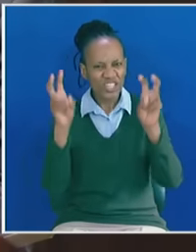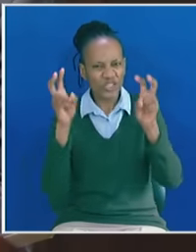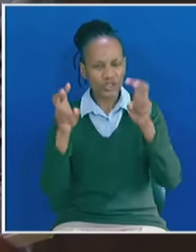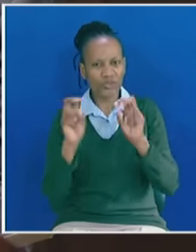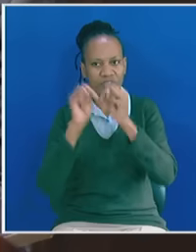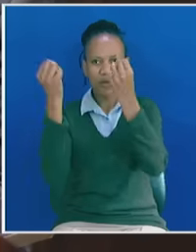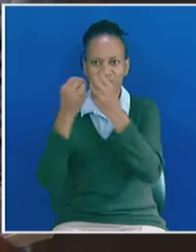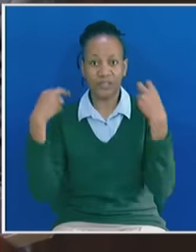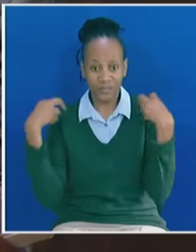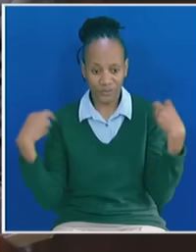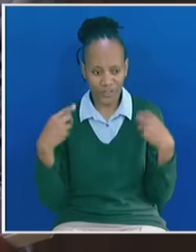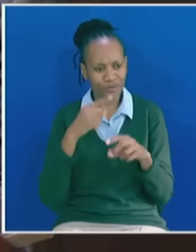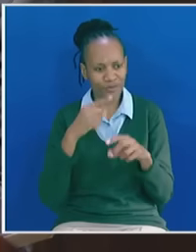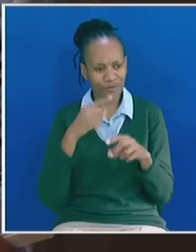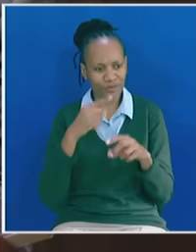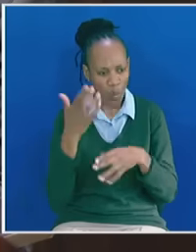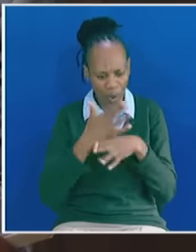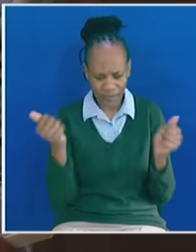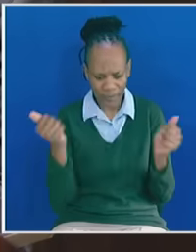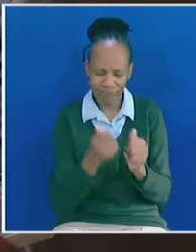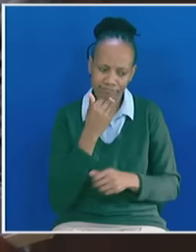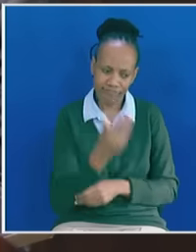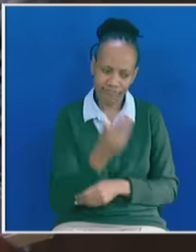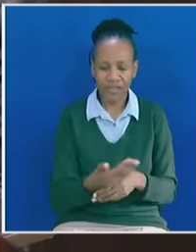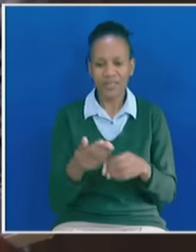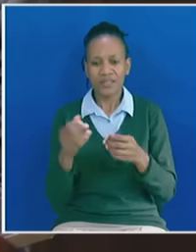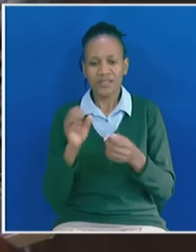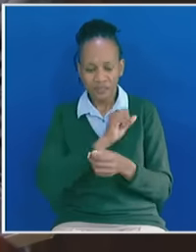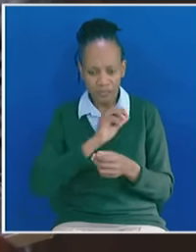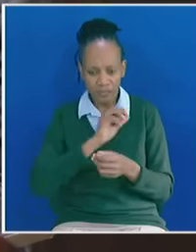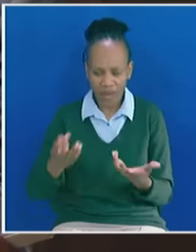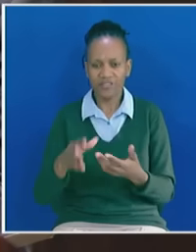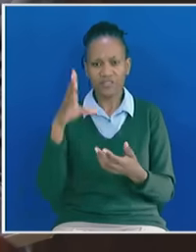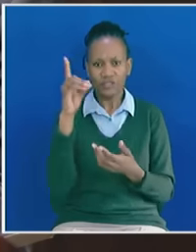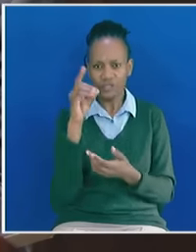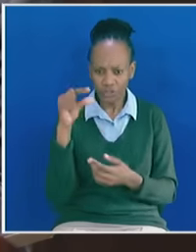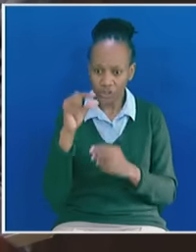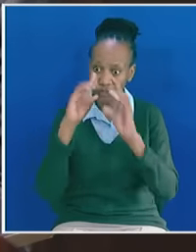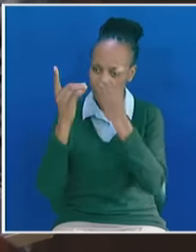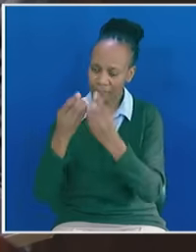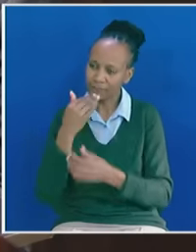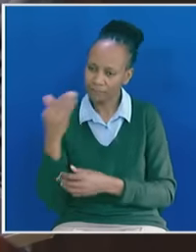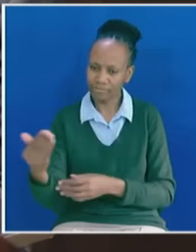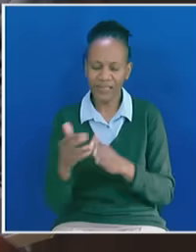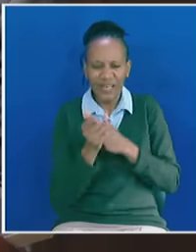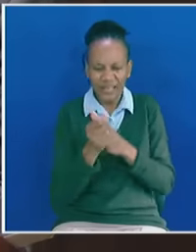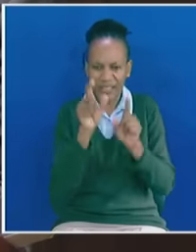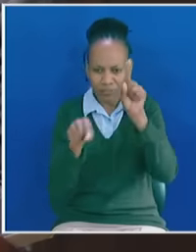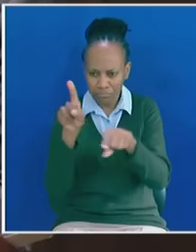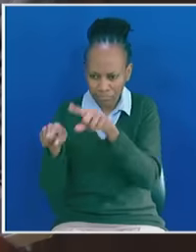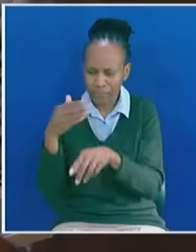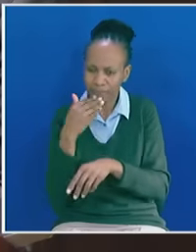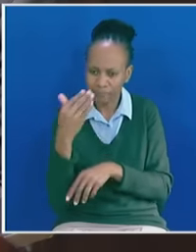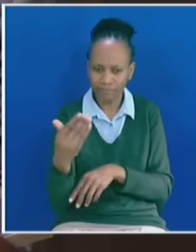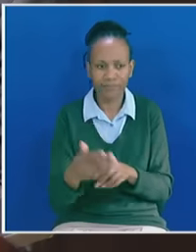security. The ministry staff and our advisors, the Director General of the department, the leadership, and all